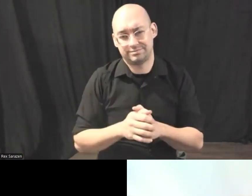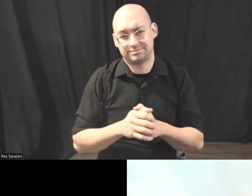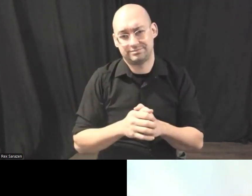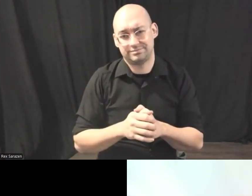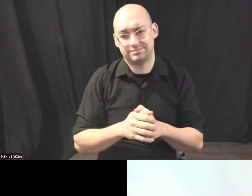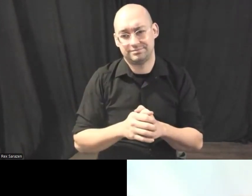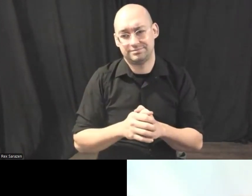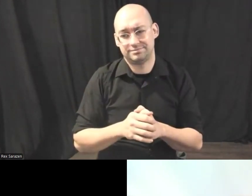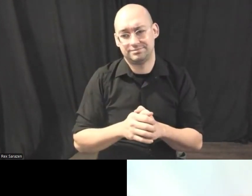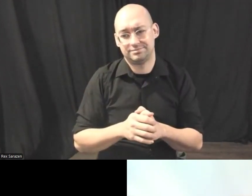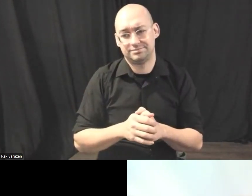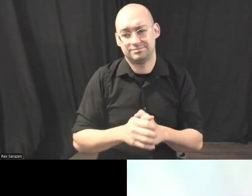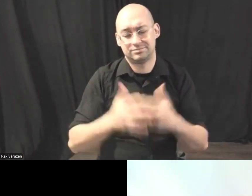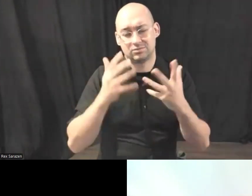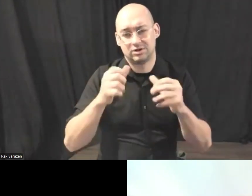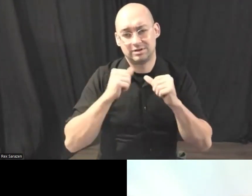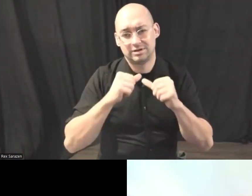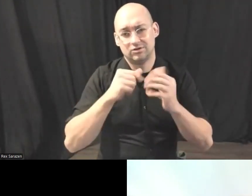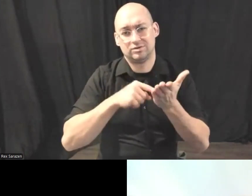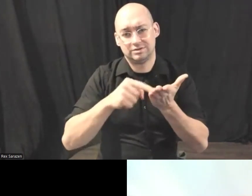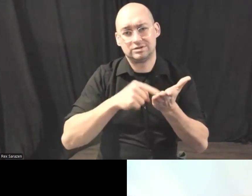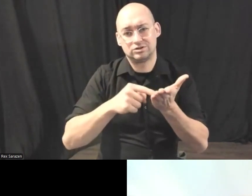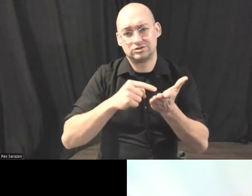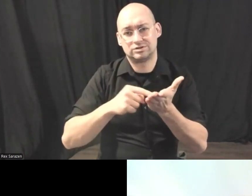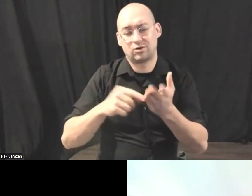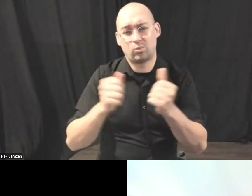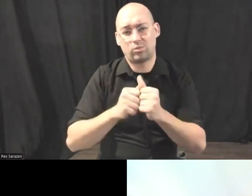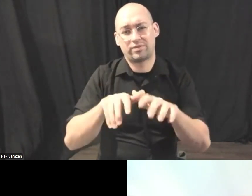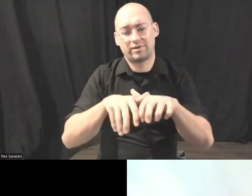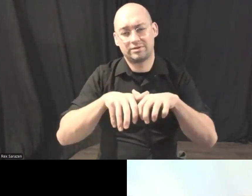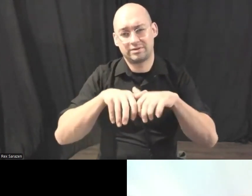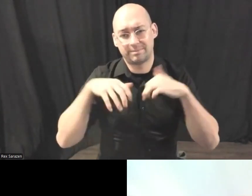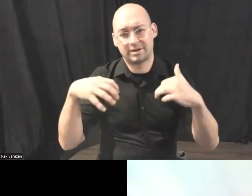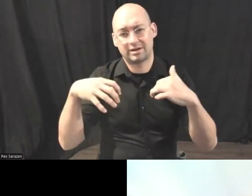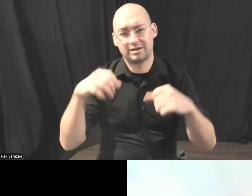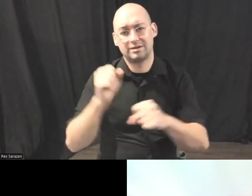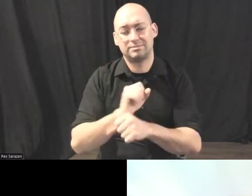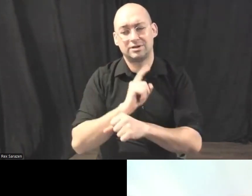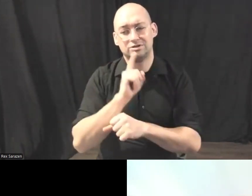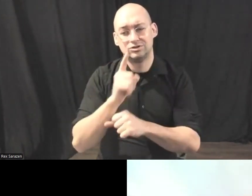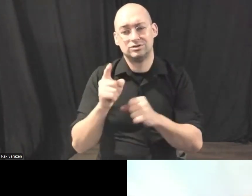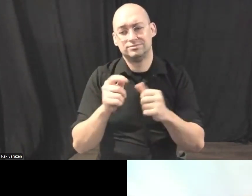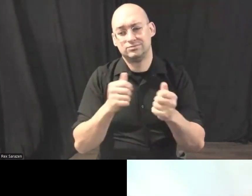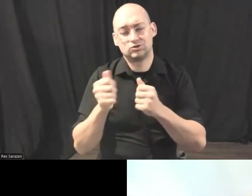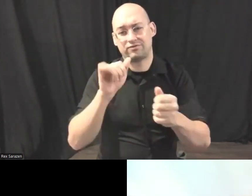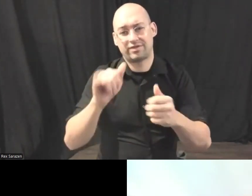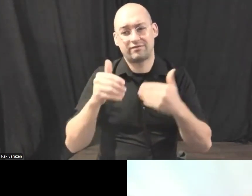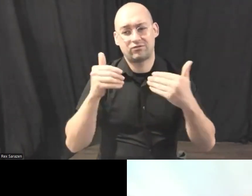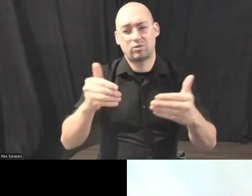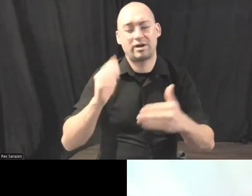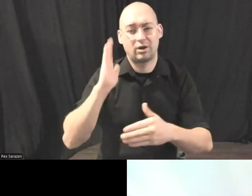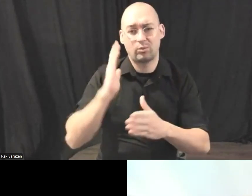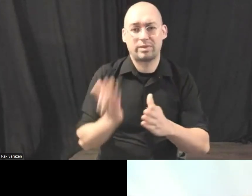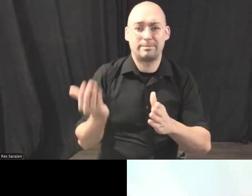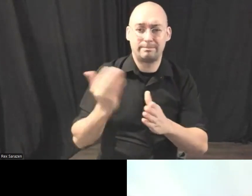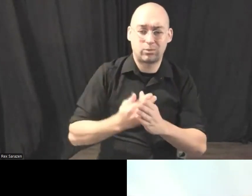to continue that dialogue about with this committee to make sure that we drive those initiatives forward. So I'll pause and